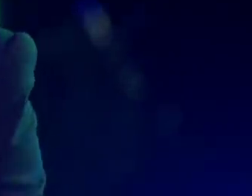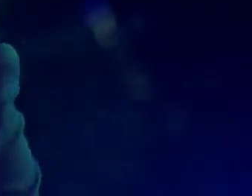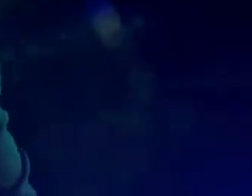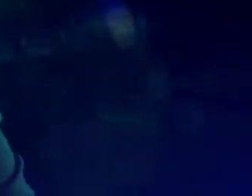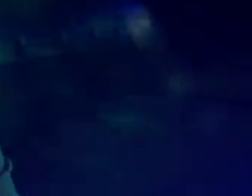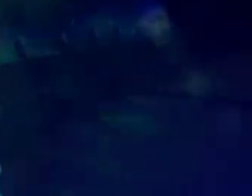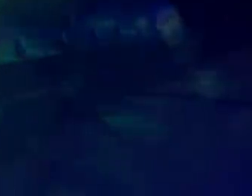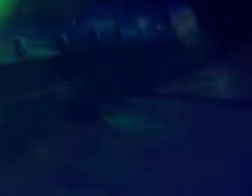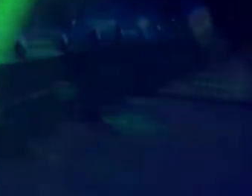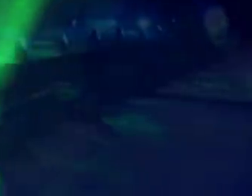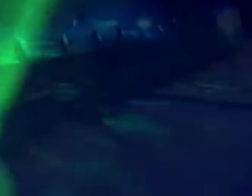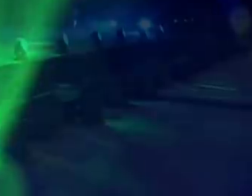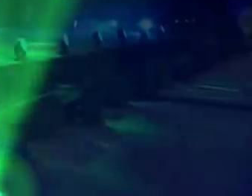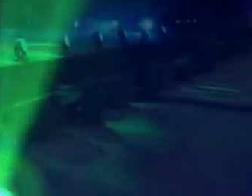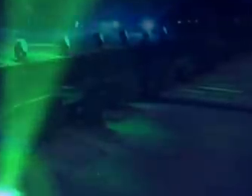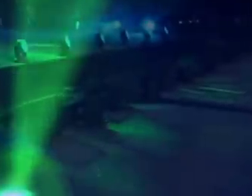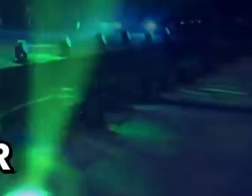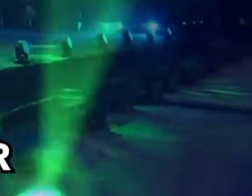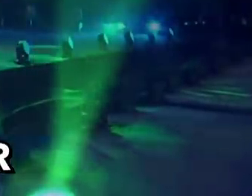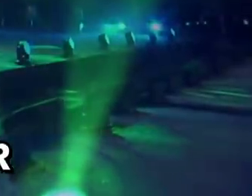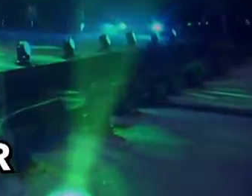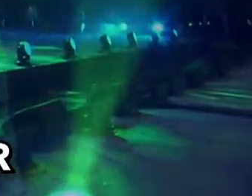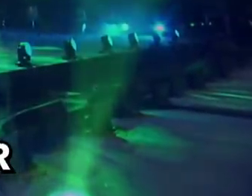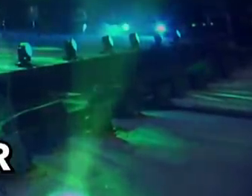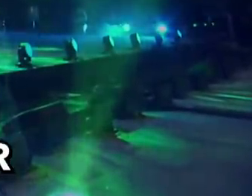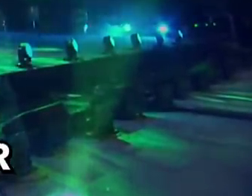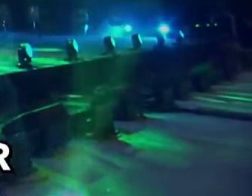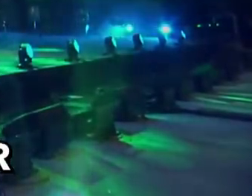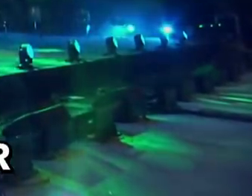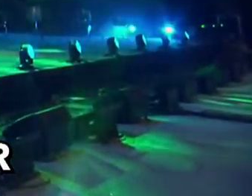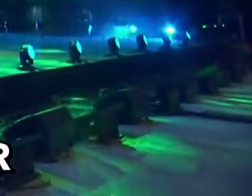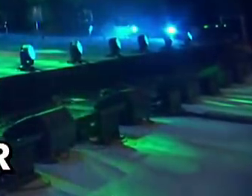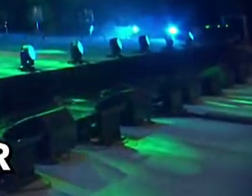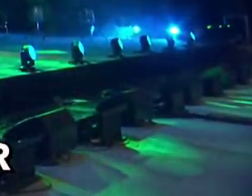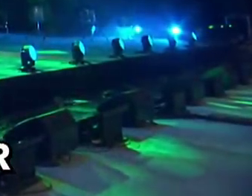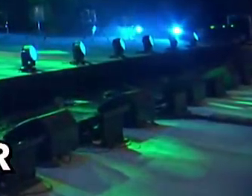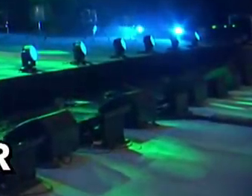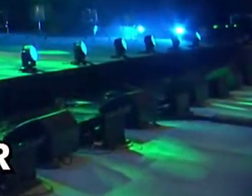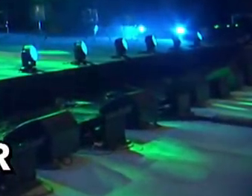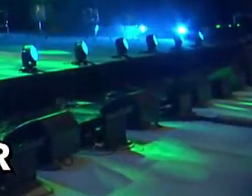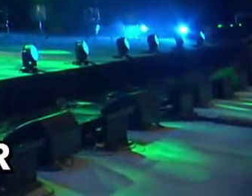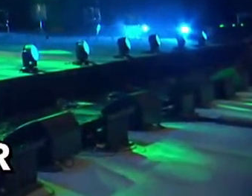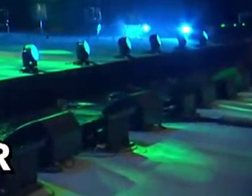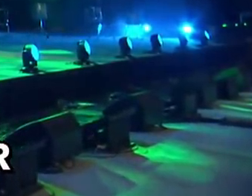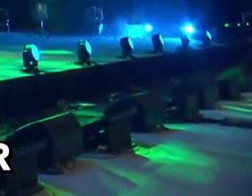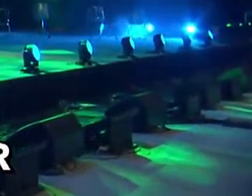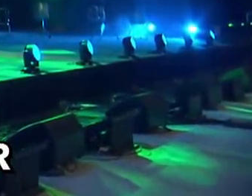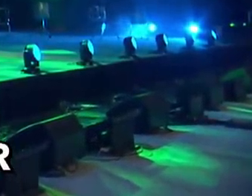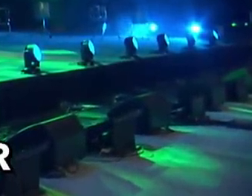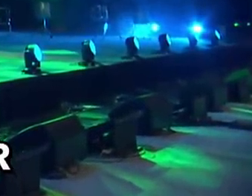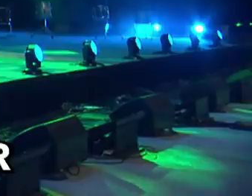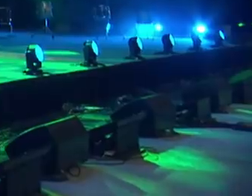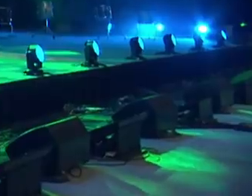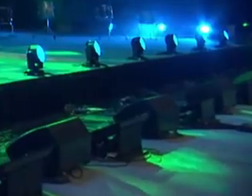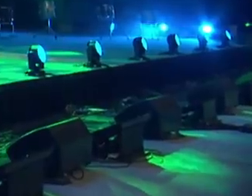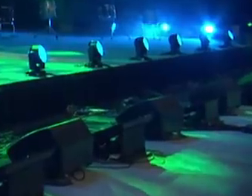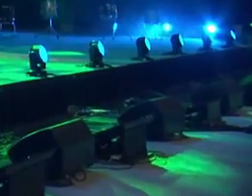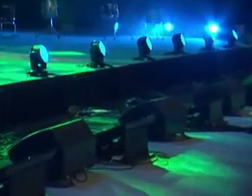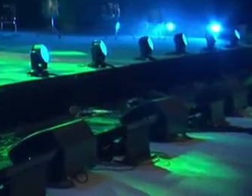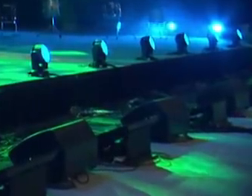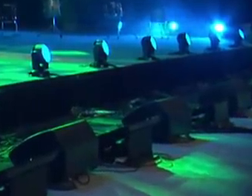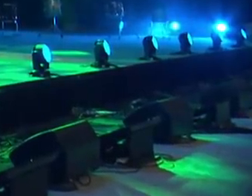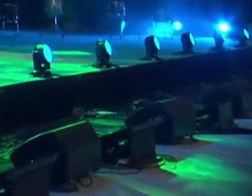No, we are not afraid. Though we know there's much to